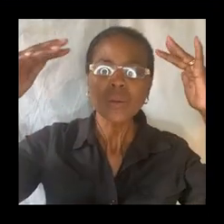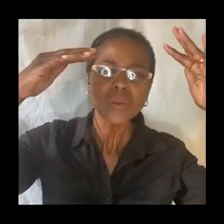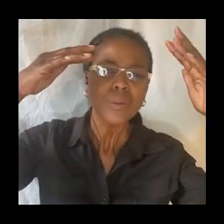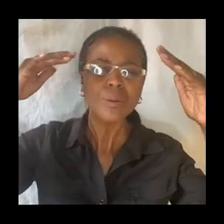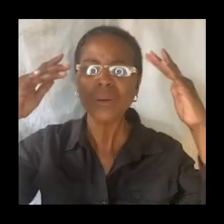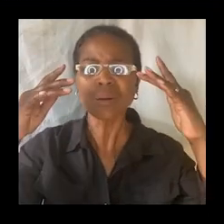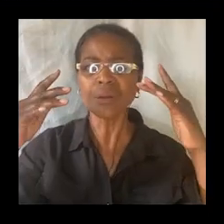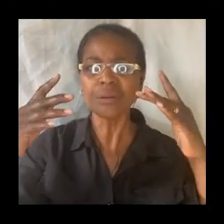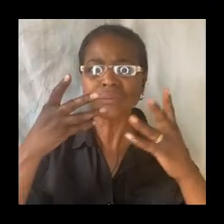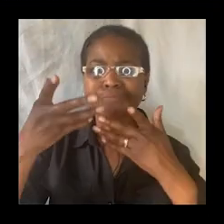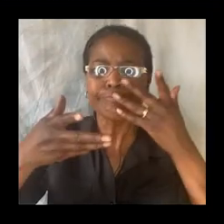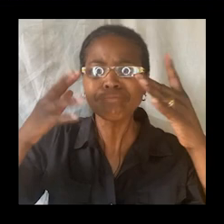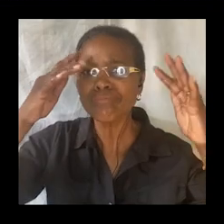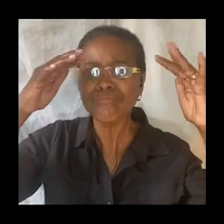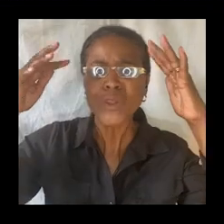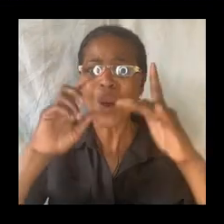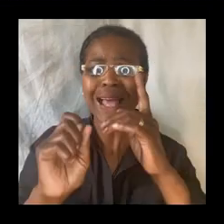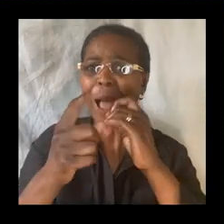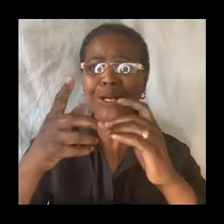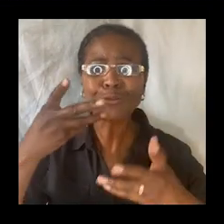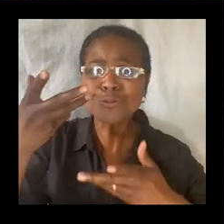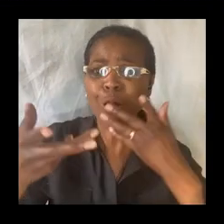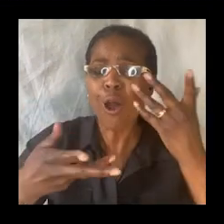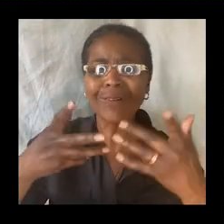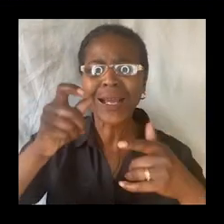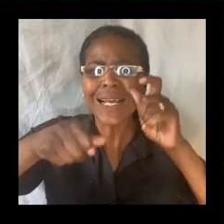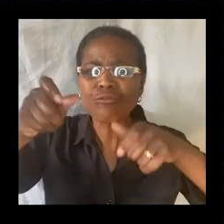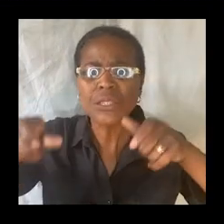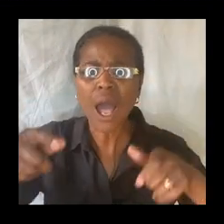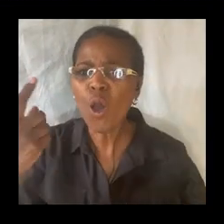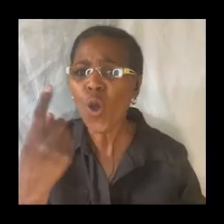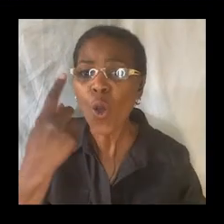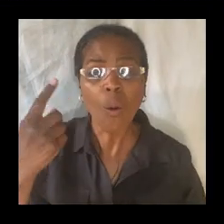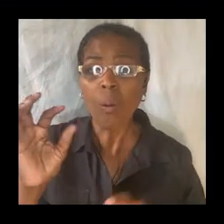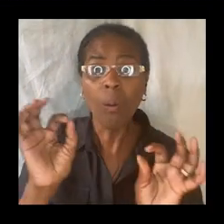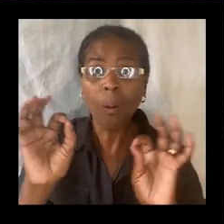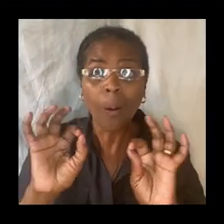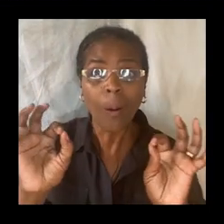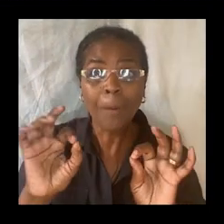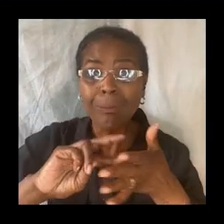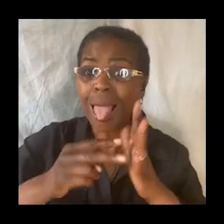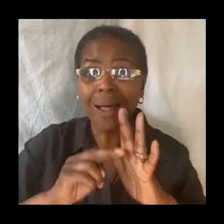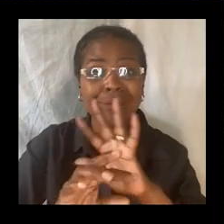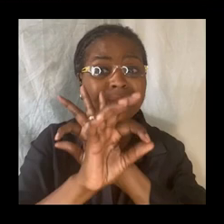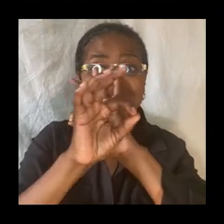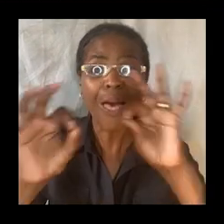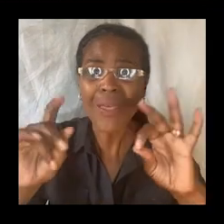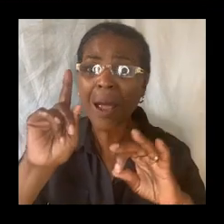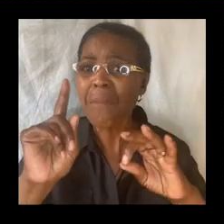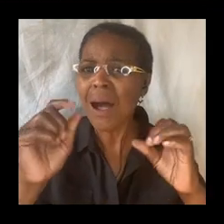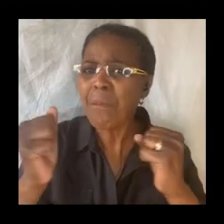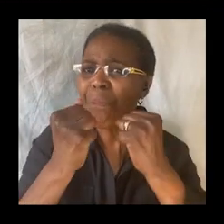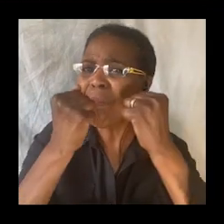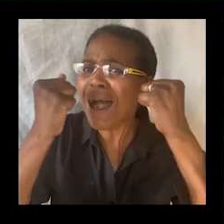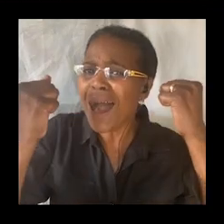happening in the story. I didn't know where it was going to go. I didn't know who the characters were. But I just knew that this story had this great kind of power for me. It was